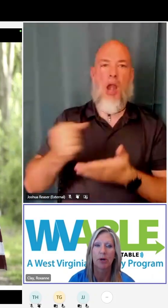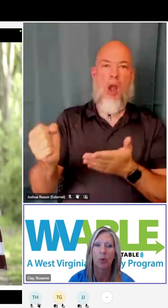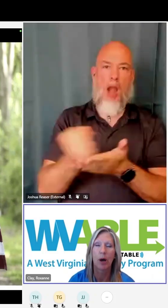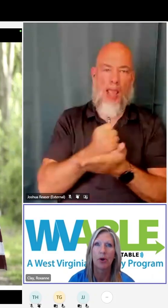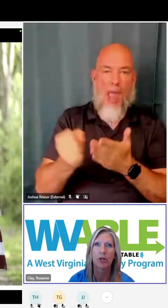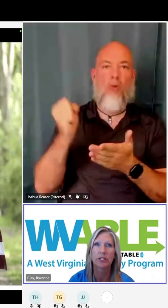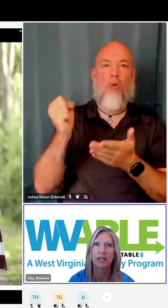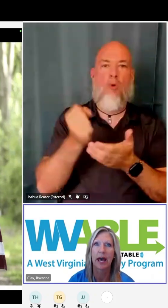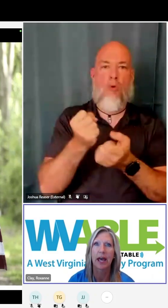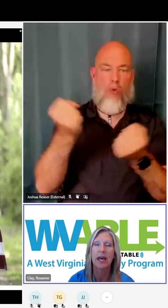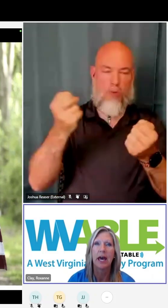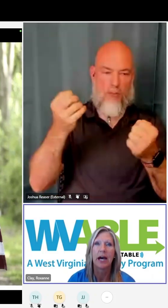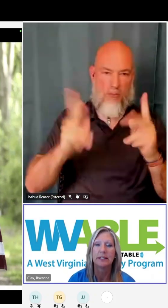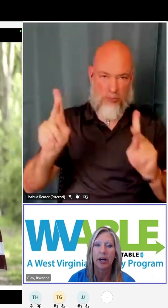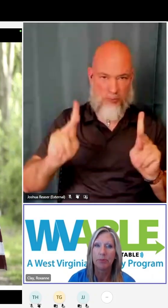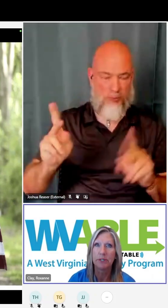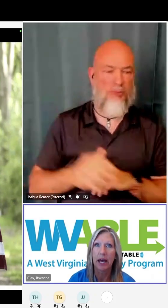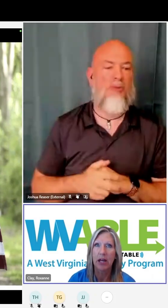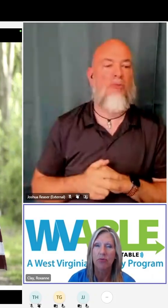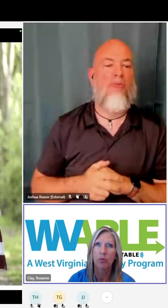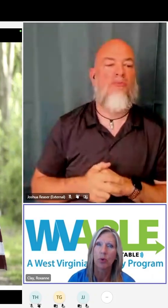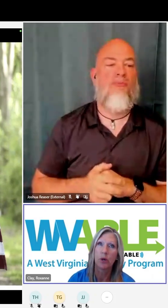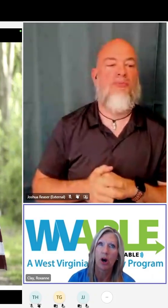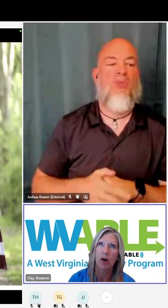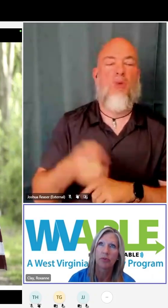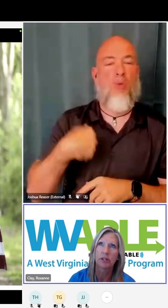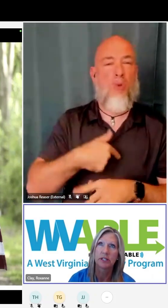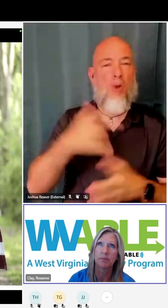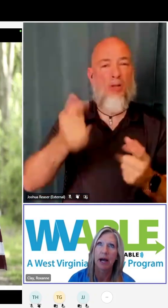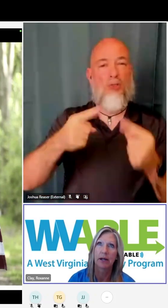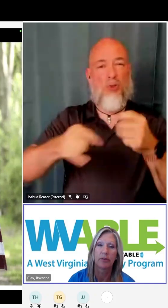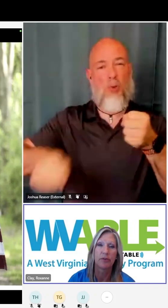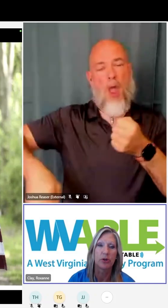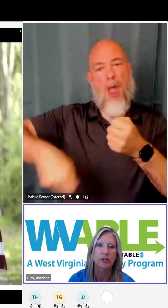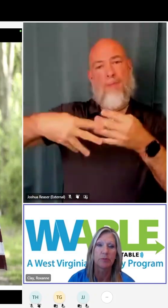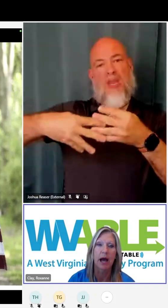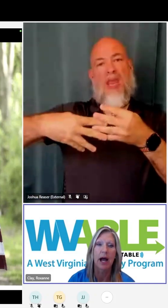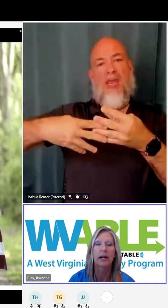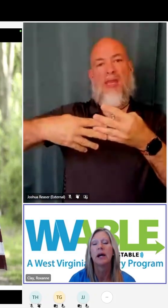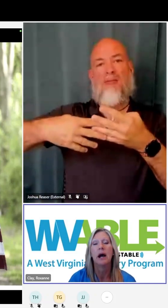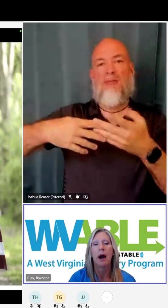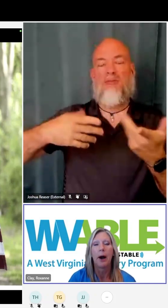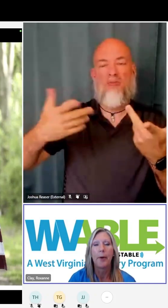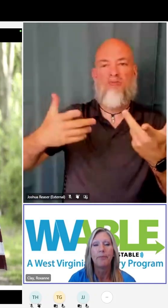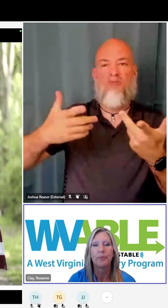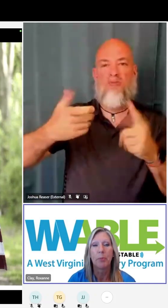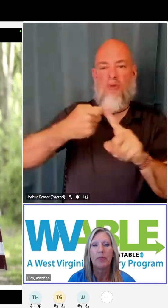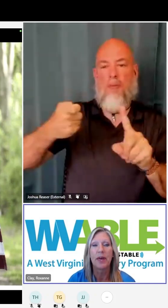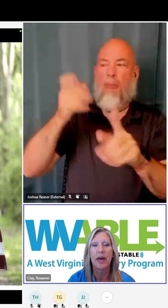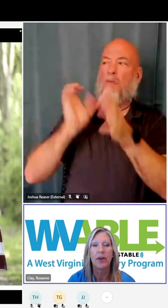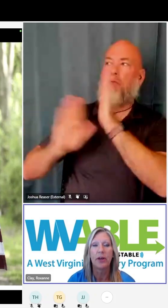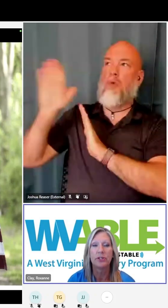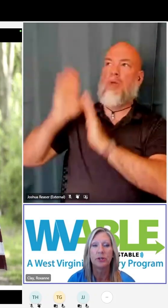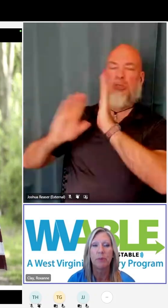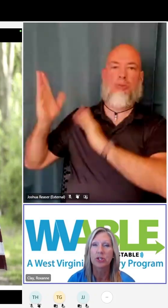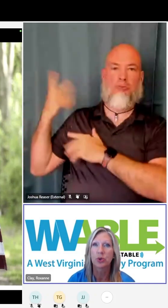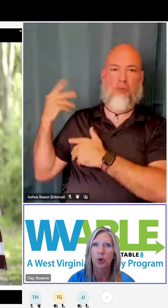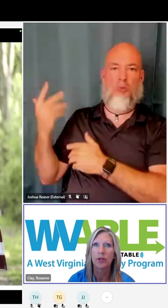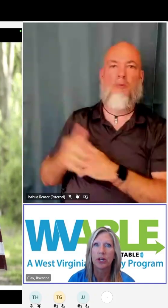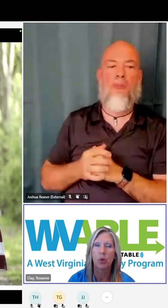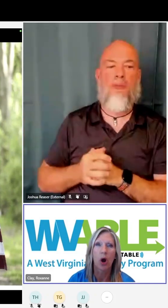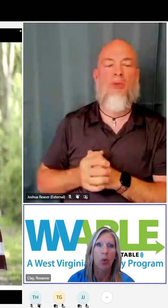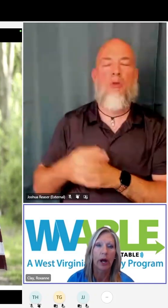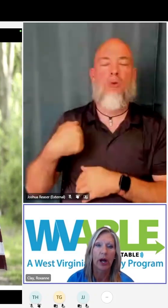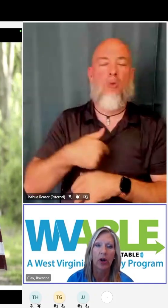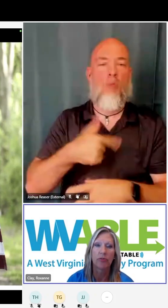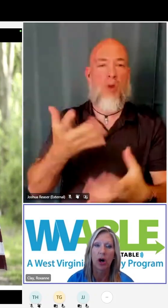this special topic webinar today as an update from when we offered this back a few years back. But then to make